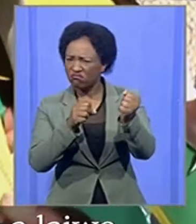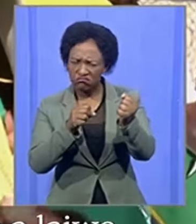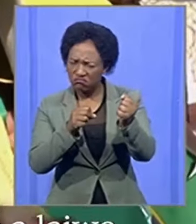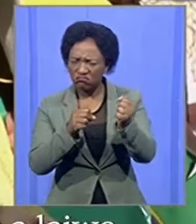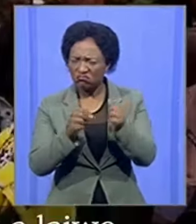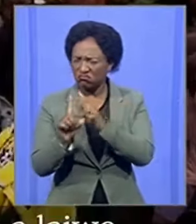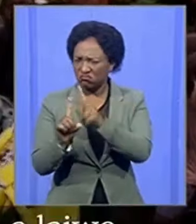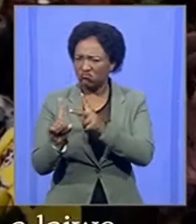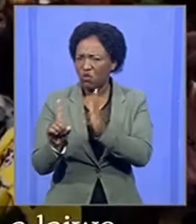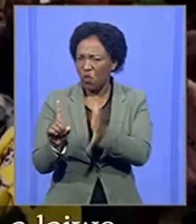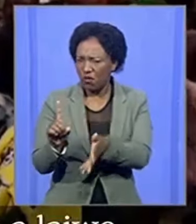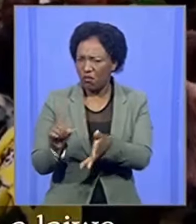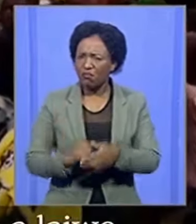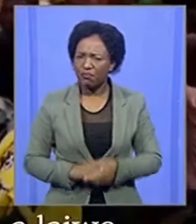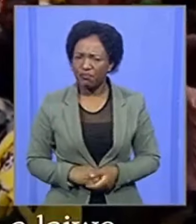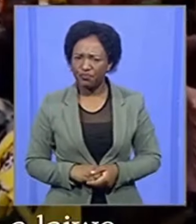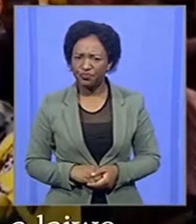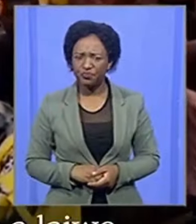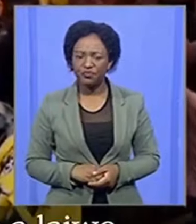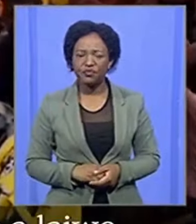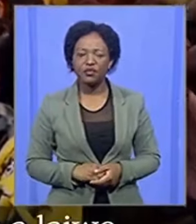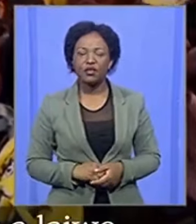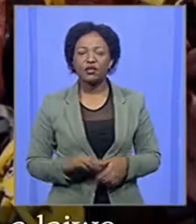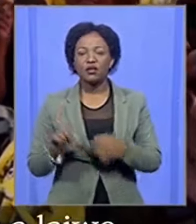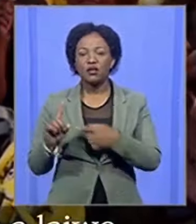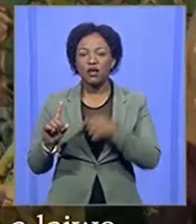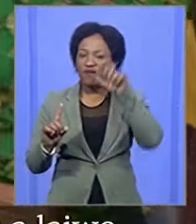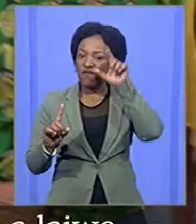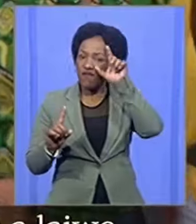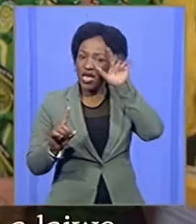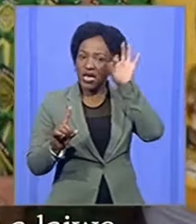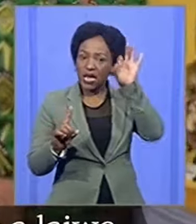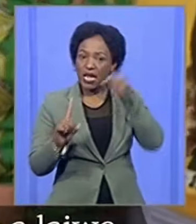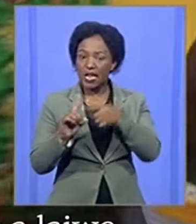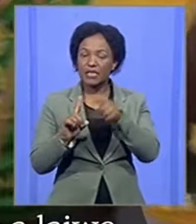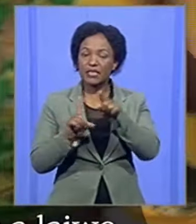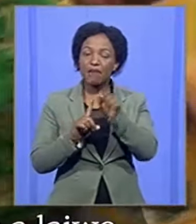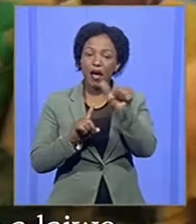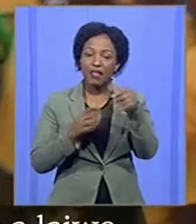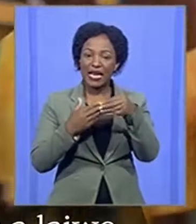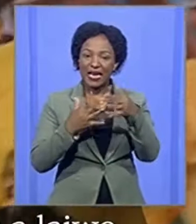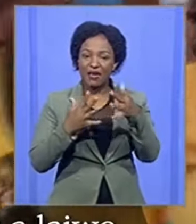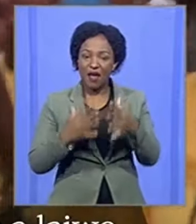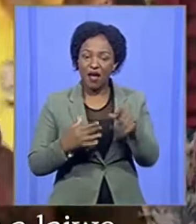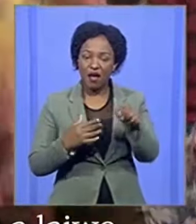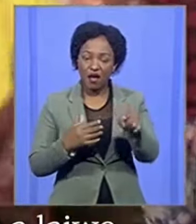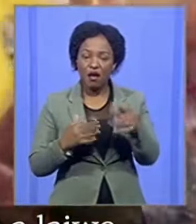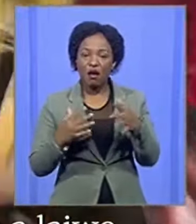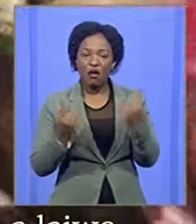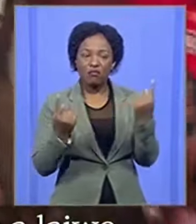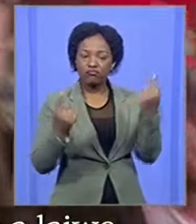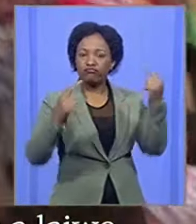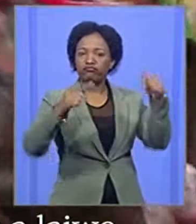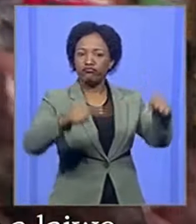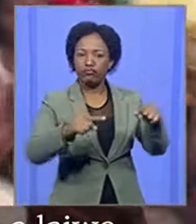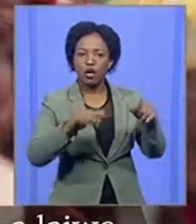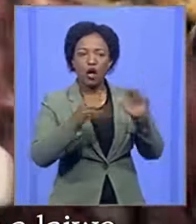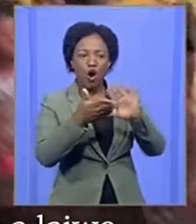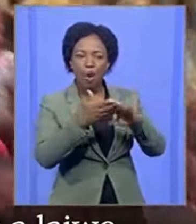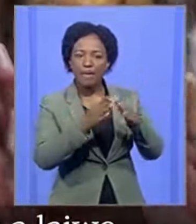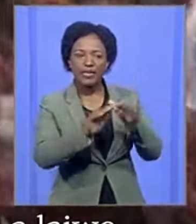disciplined. He will be disciplined. Balula le maloko magolwana a mangwe a komiti phetiši ya ANC a lesolong la go uauetša bakgethi